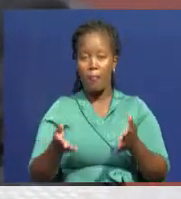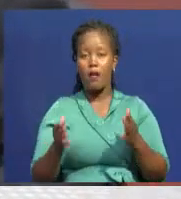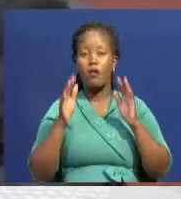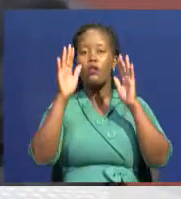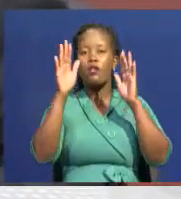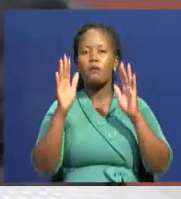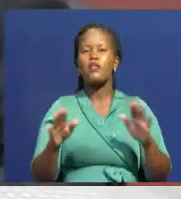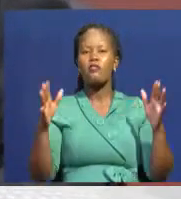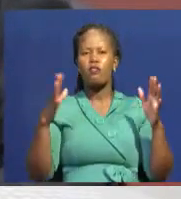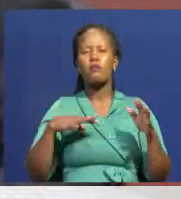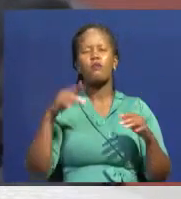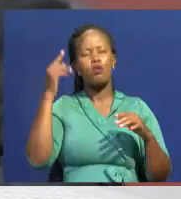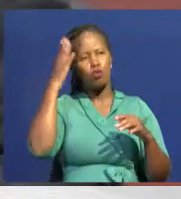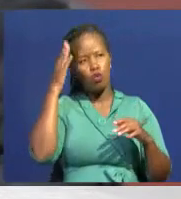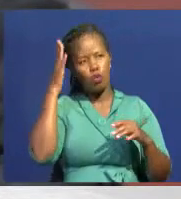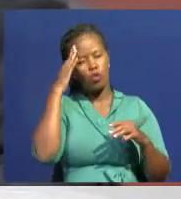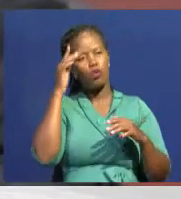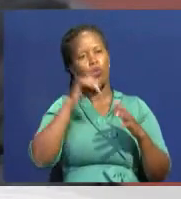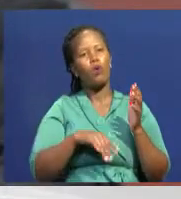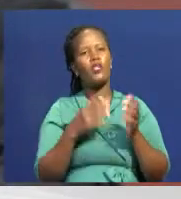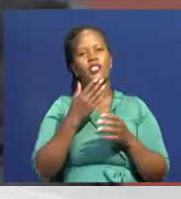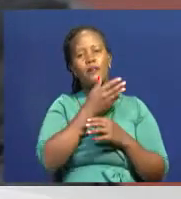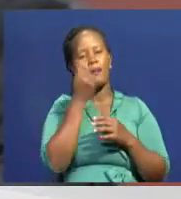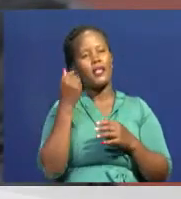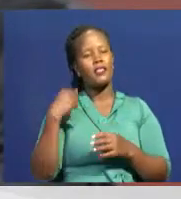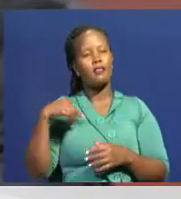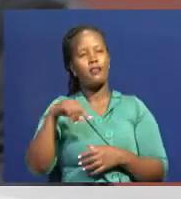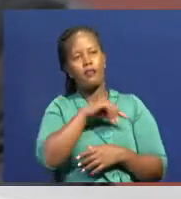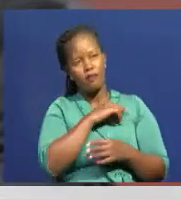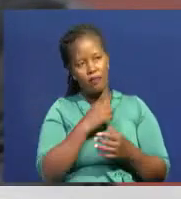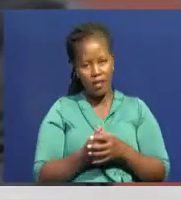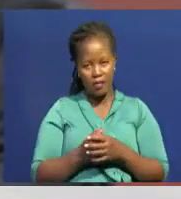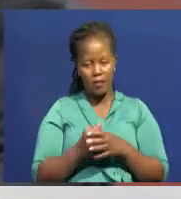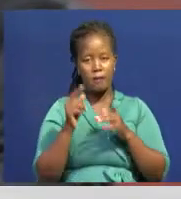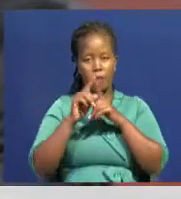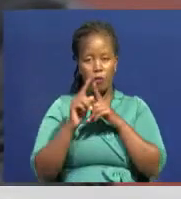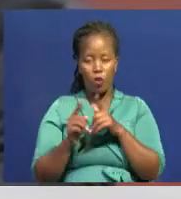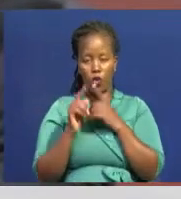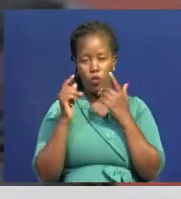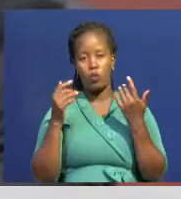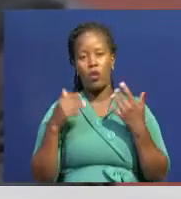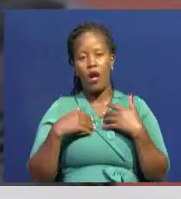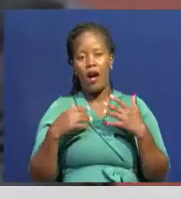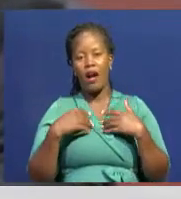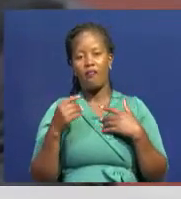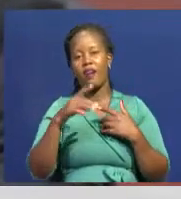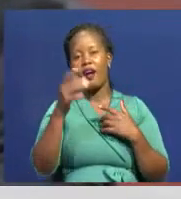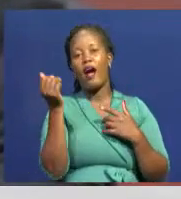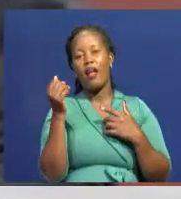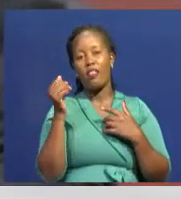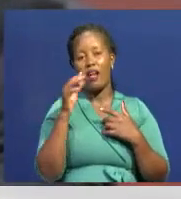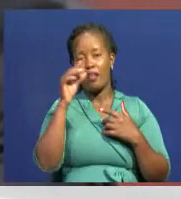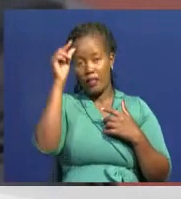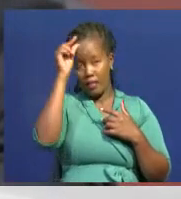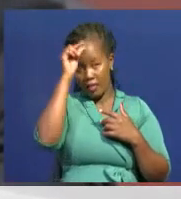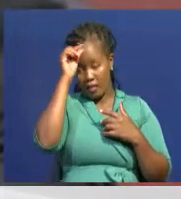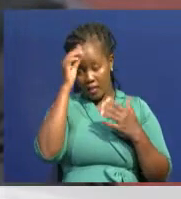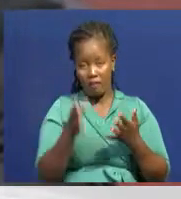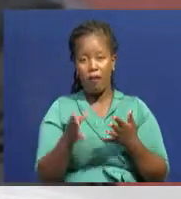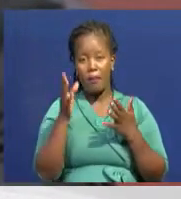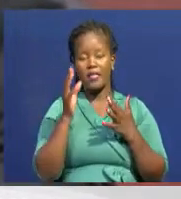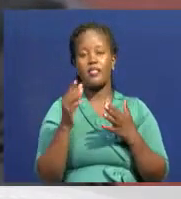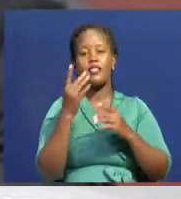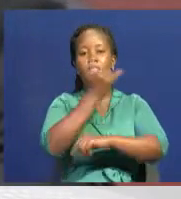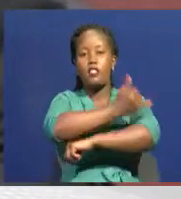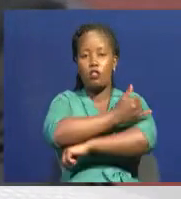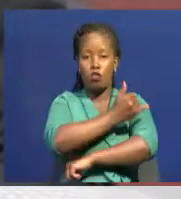internally and see what is good for us, what is cheap, and as well as I take on the government and other necessary any